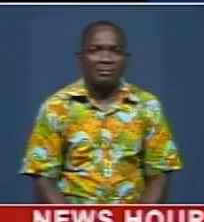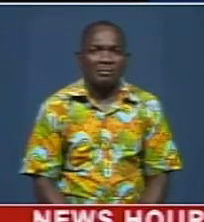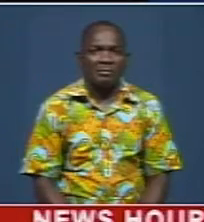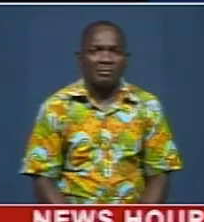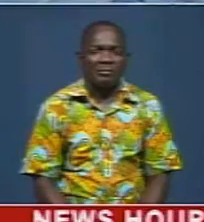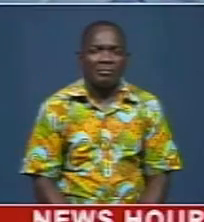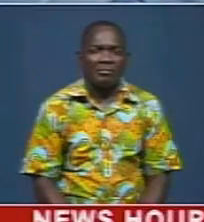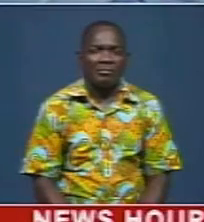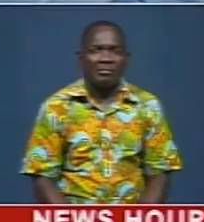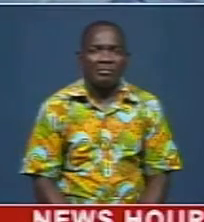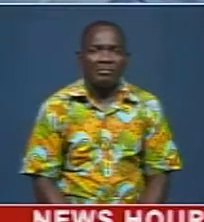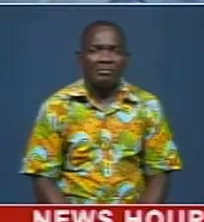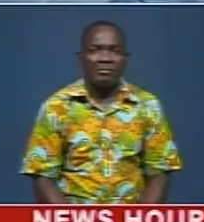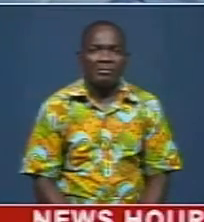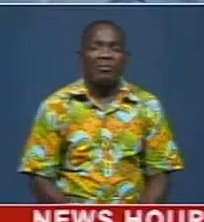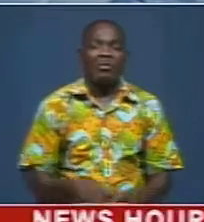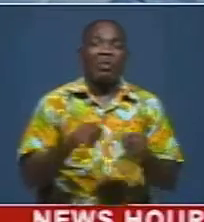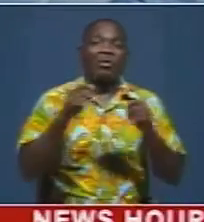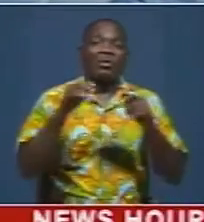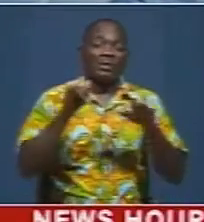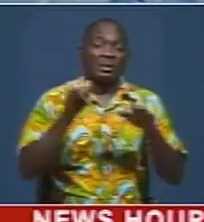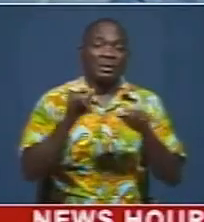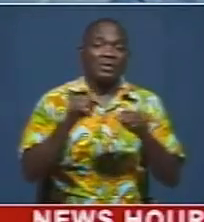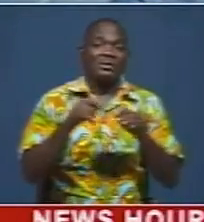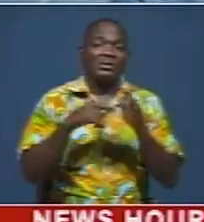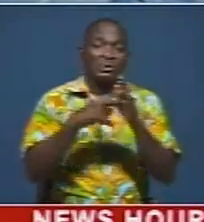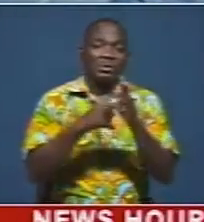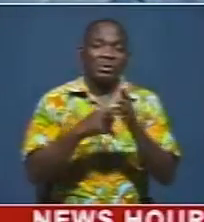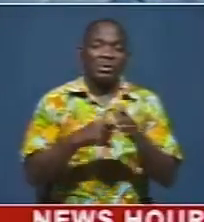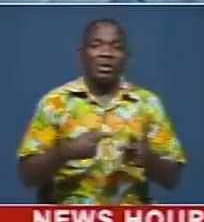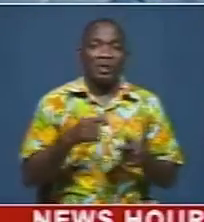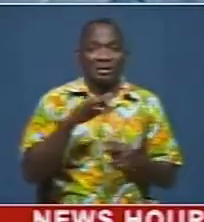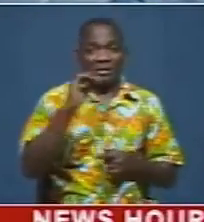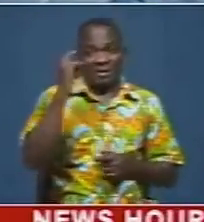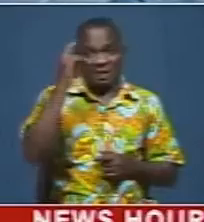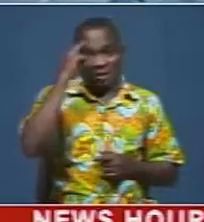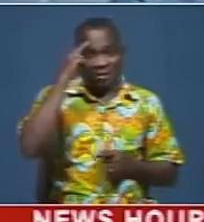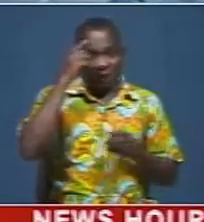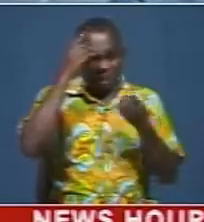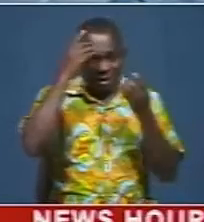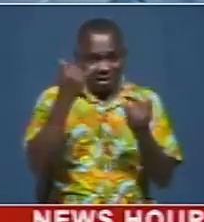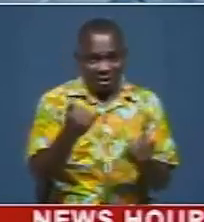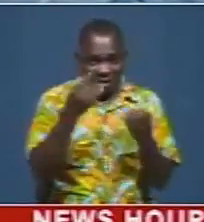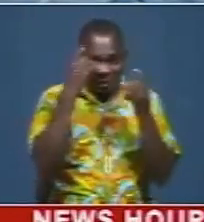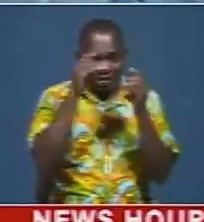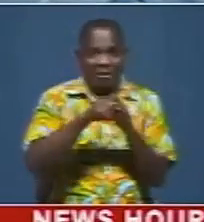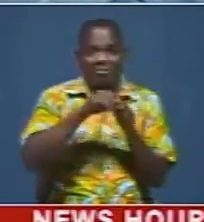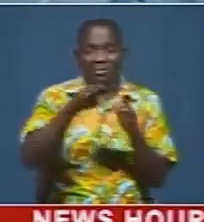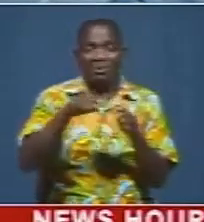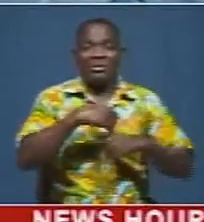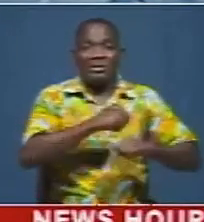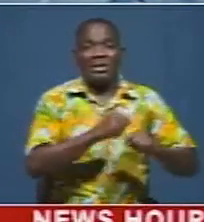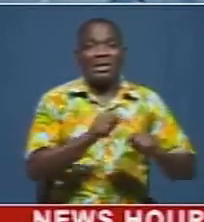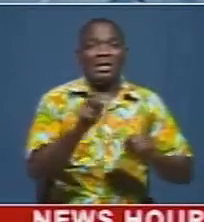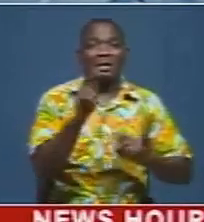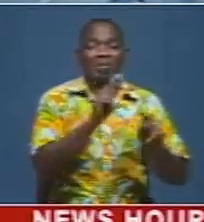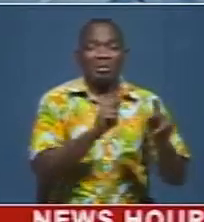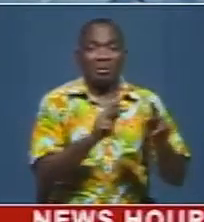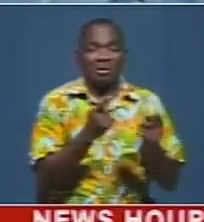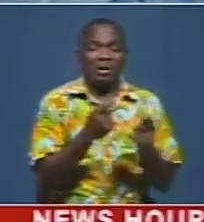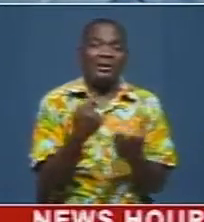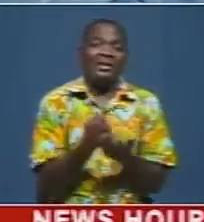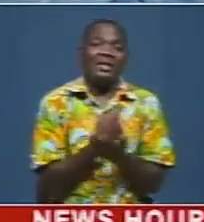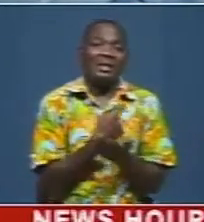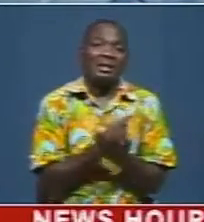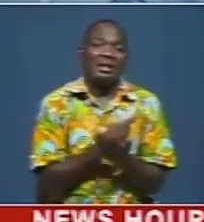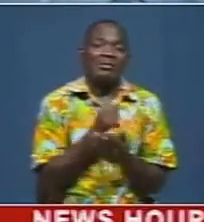we. Still business live on GBC News. Government has taken a decision to exclude security agencies in the country